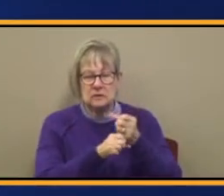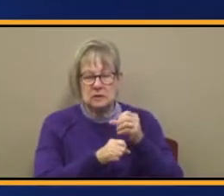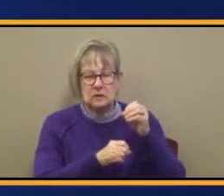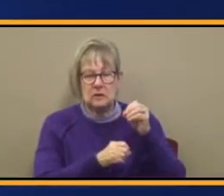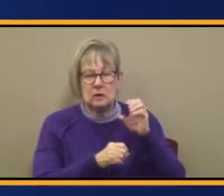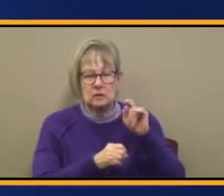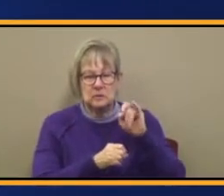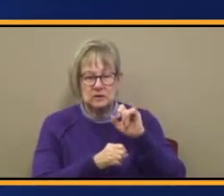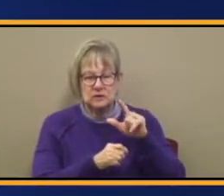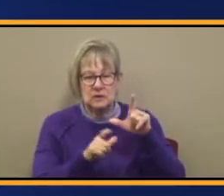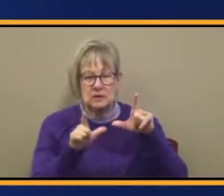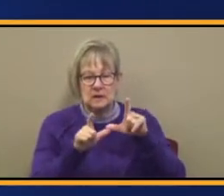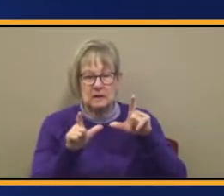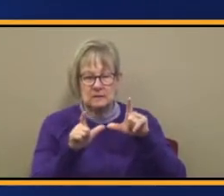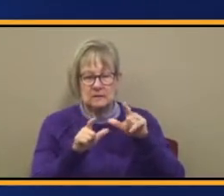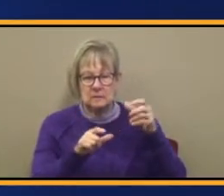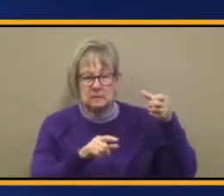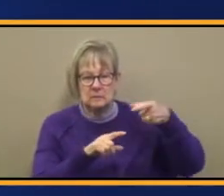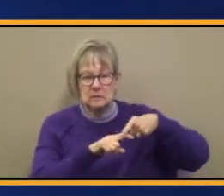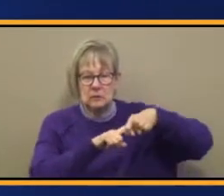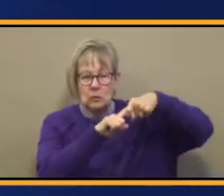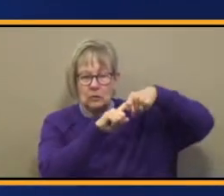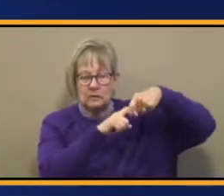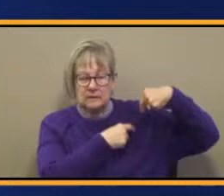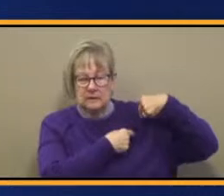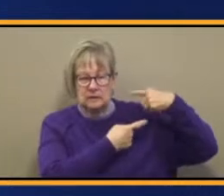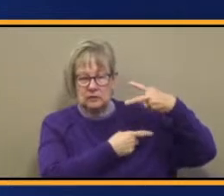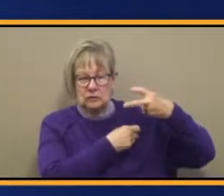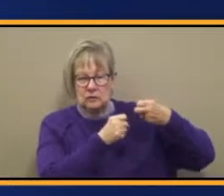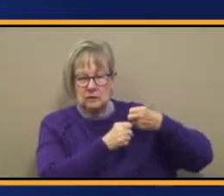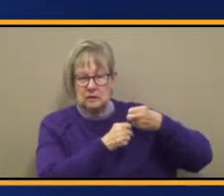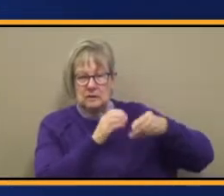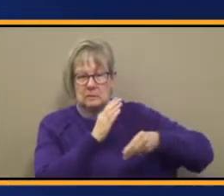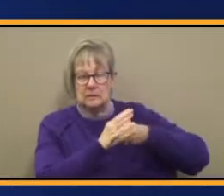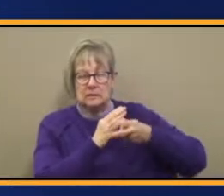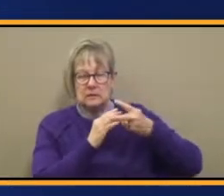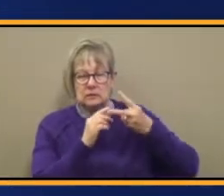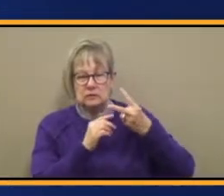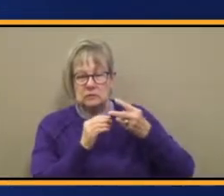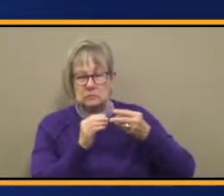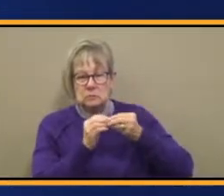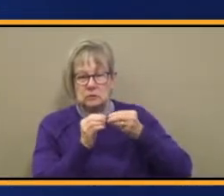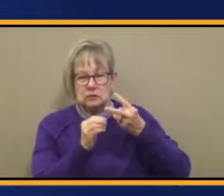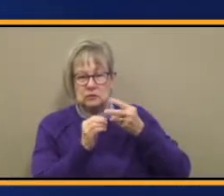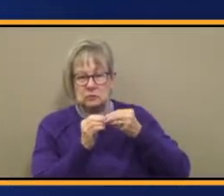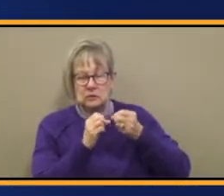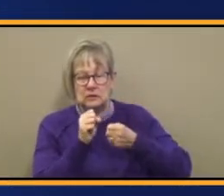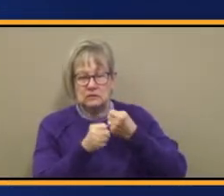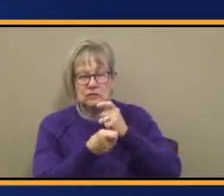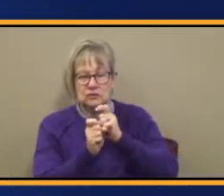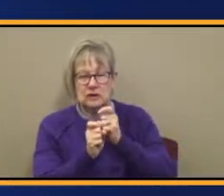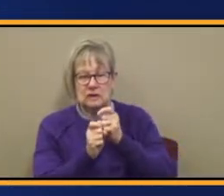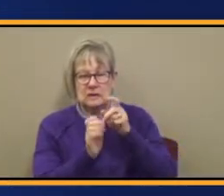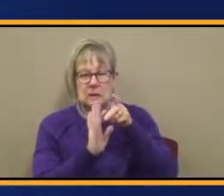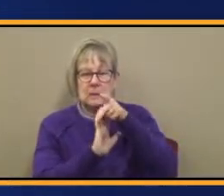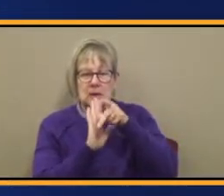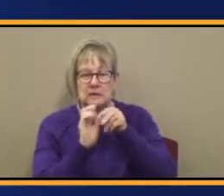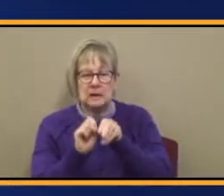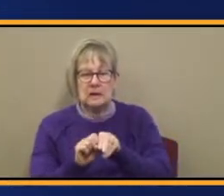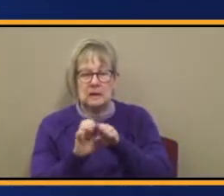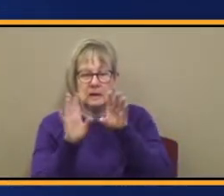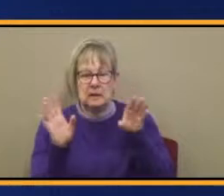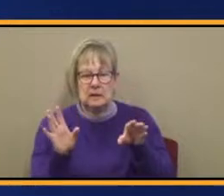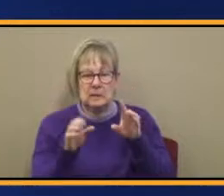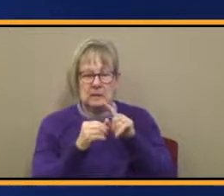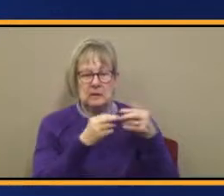license with the license on hold for 2 years plus an additional 2 years. The change to policy clarity regarding specific responsibilities held by